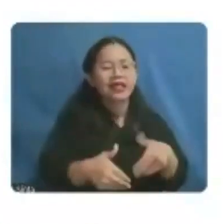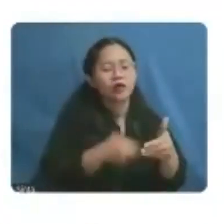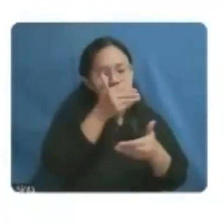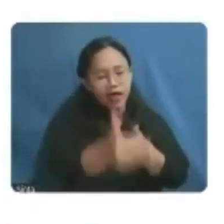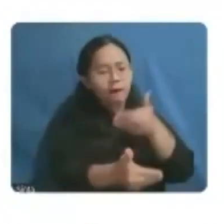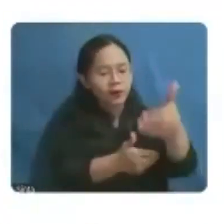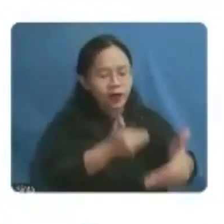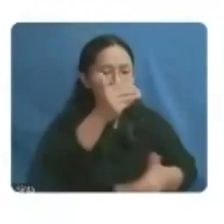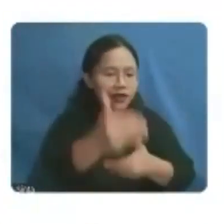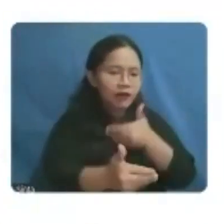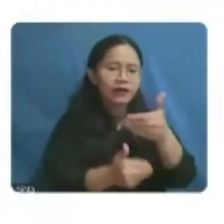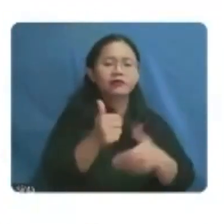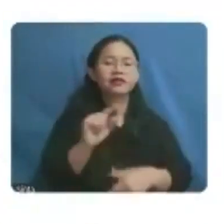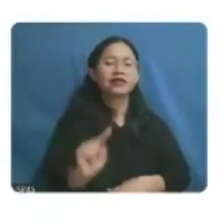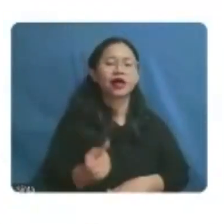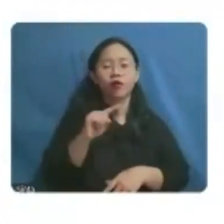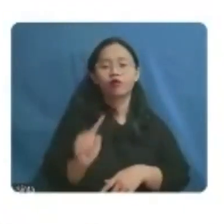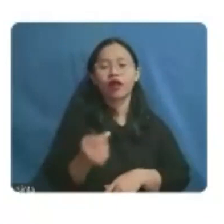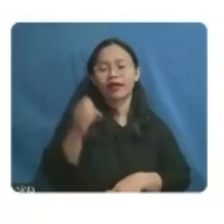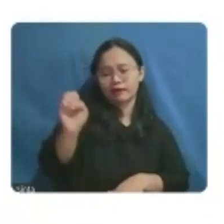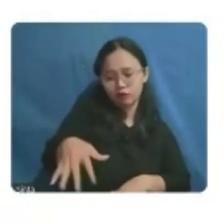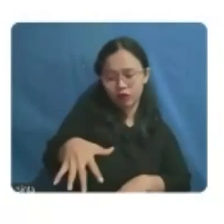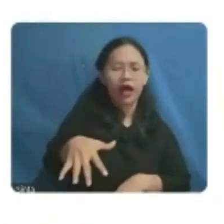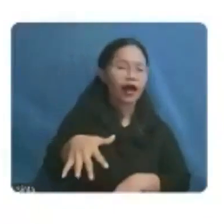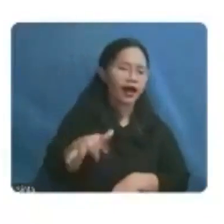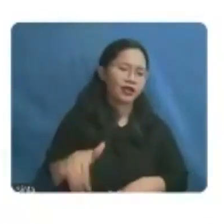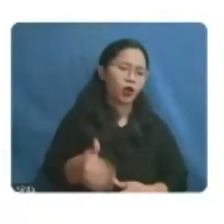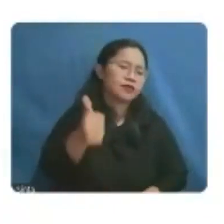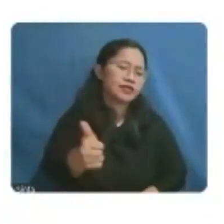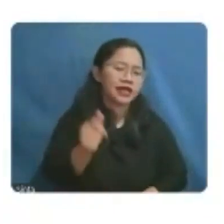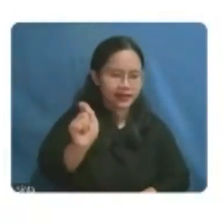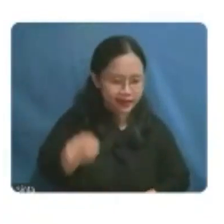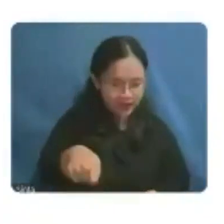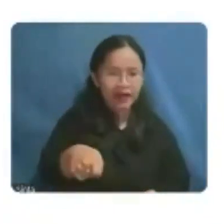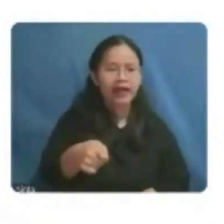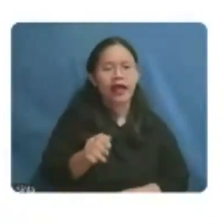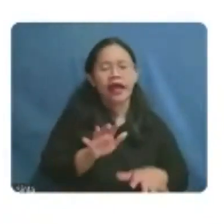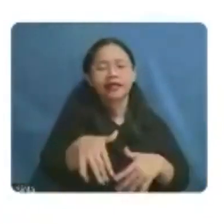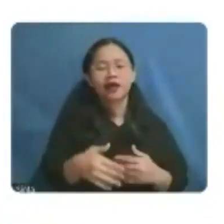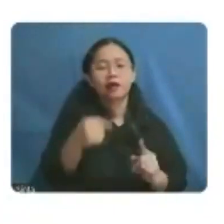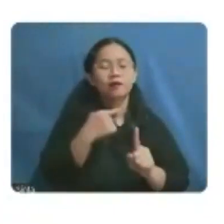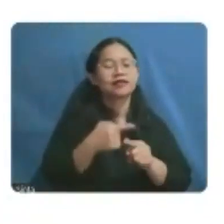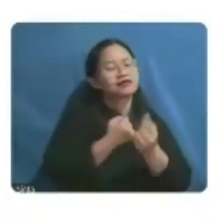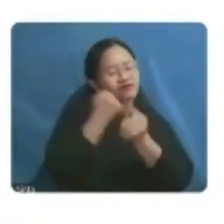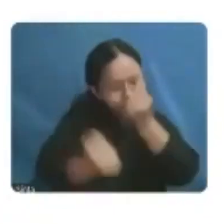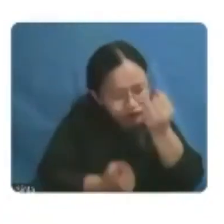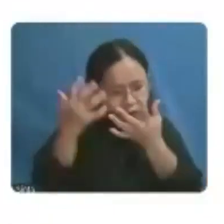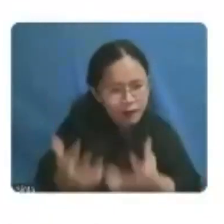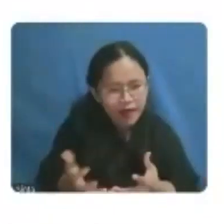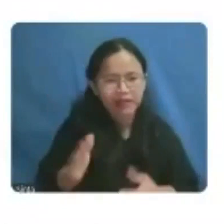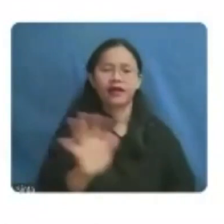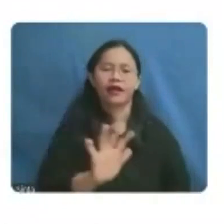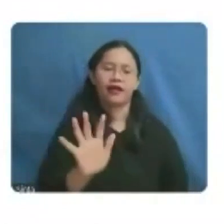burning. People don't necessarily do this because they prefer to do it, but more because they want to think about,